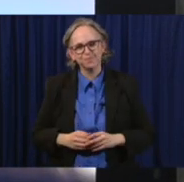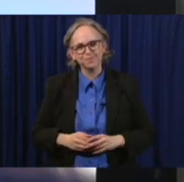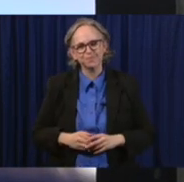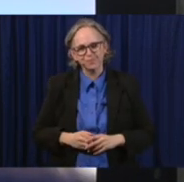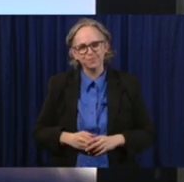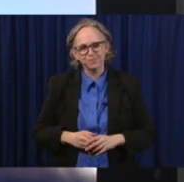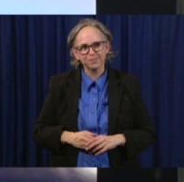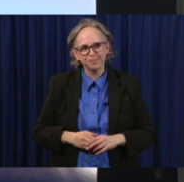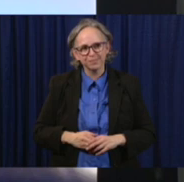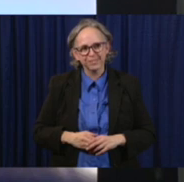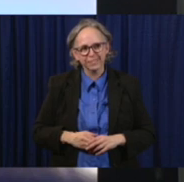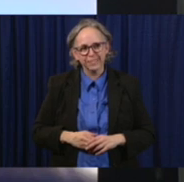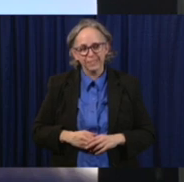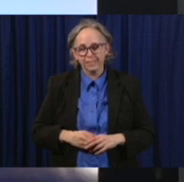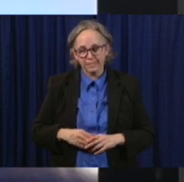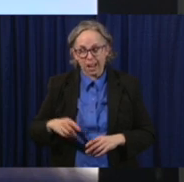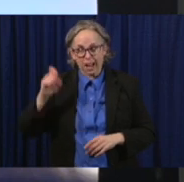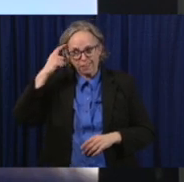Yep, that's it.